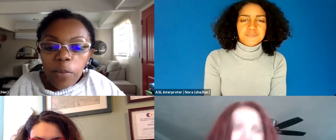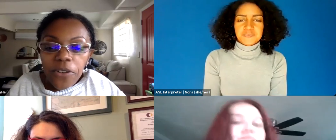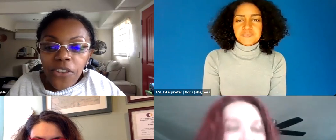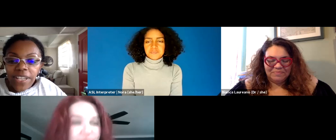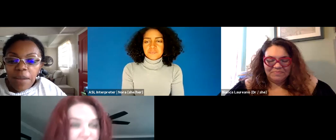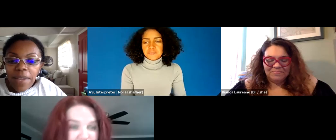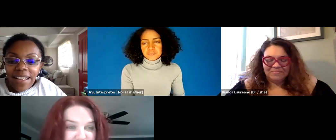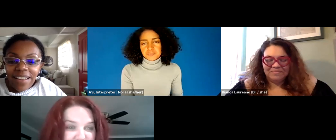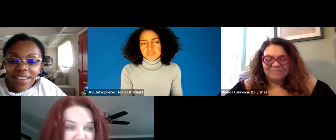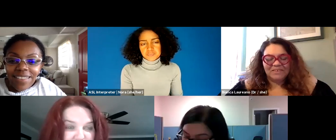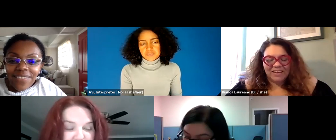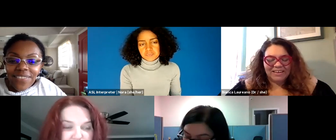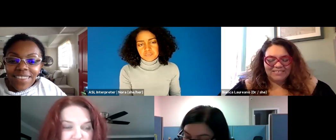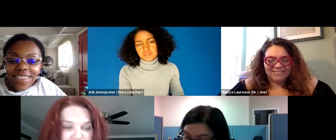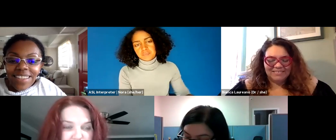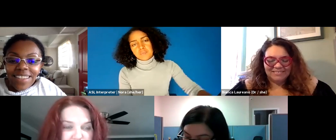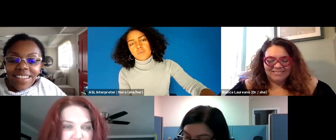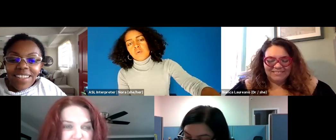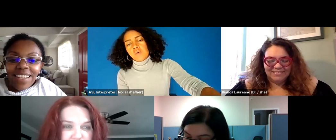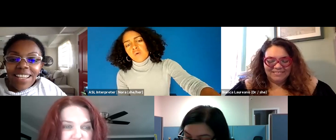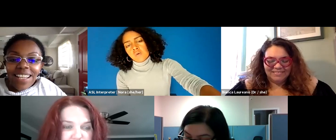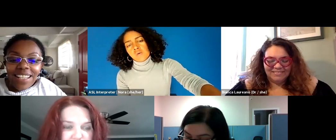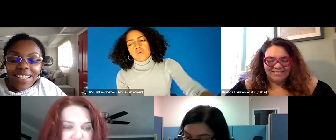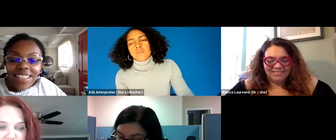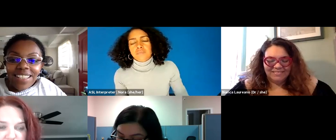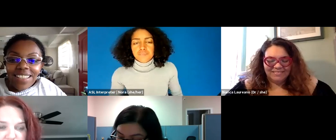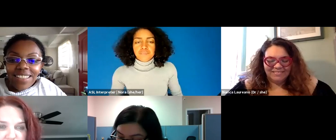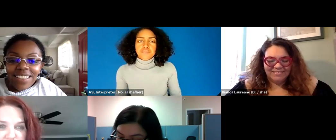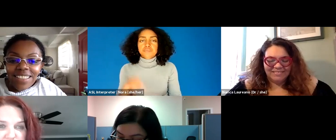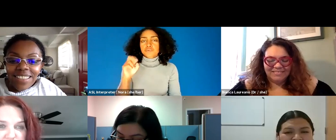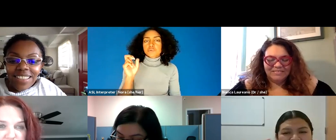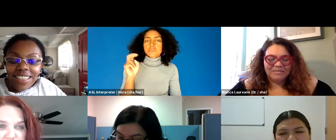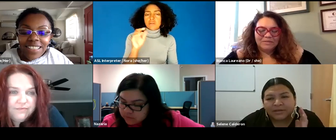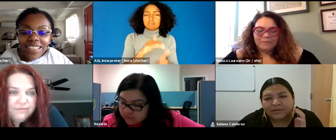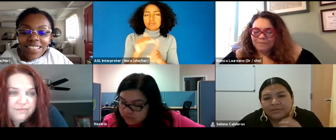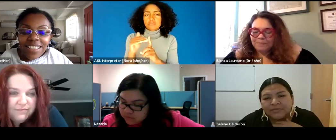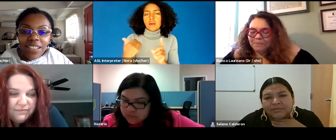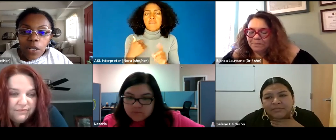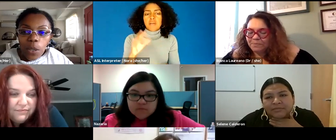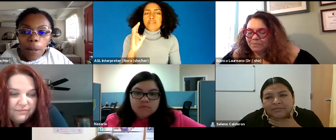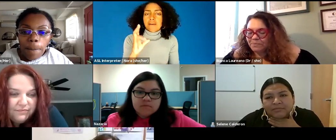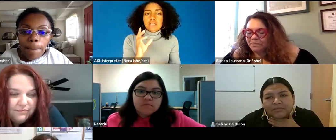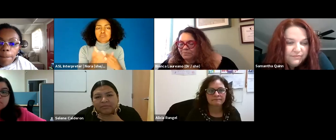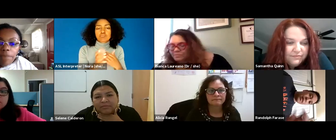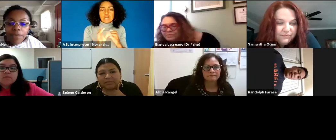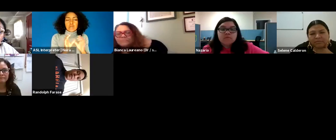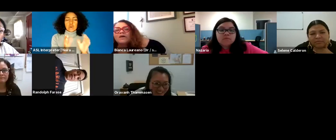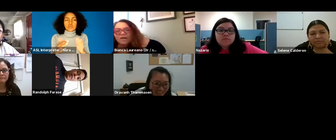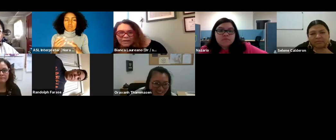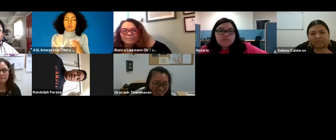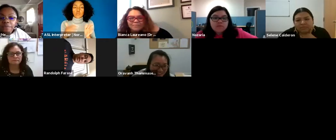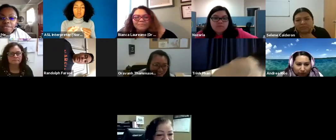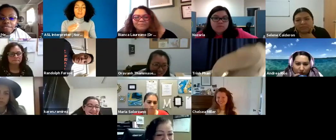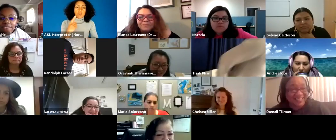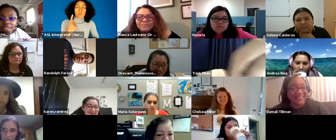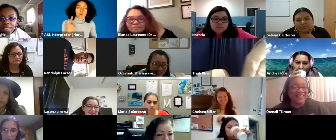Oh, people are starting to come back. So the reminder, there was 7 breakout rooms, but room 1 was us. So you want to